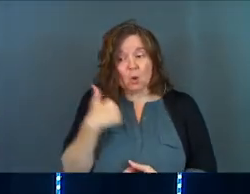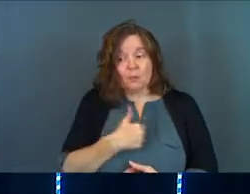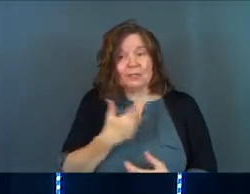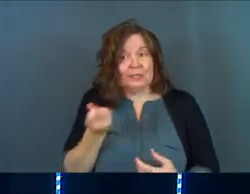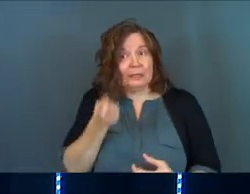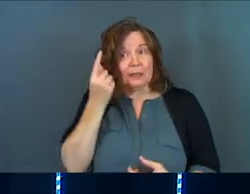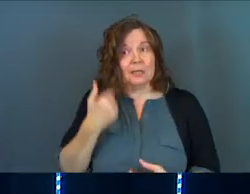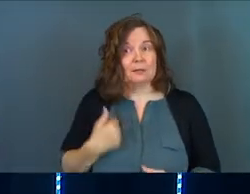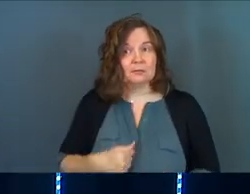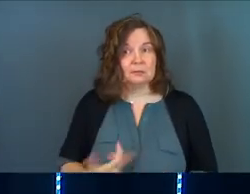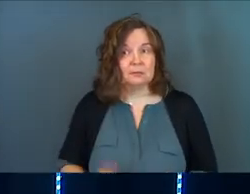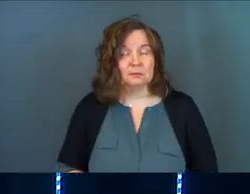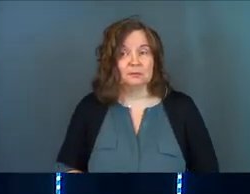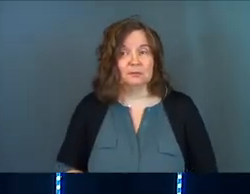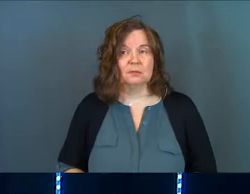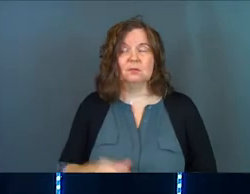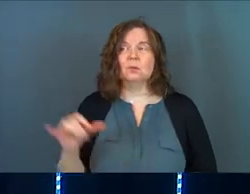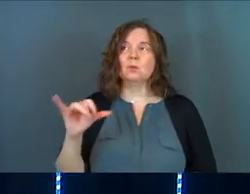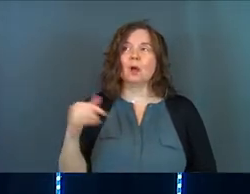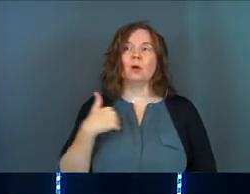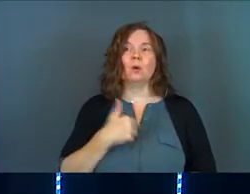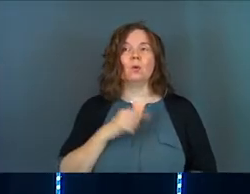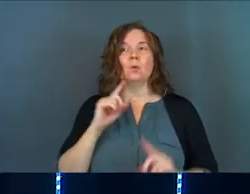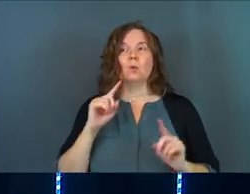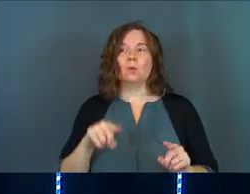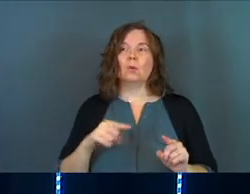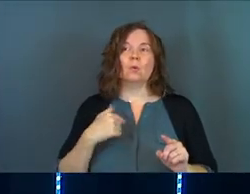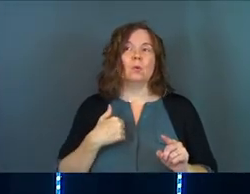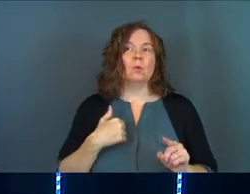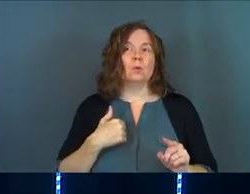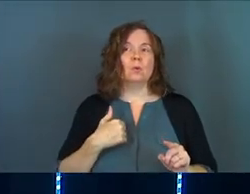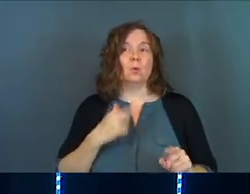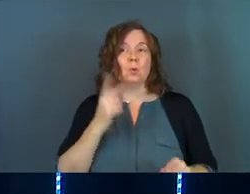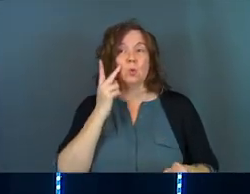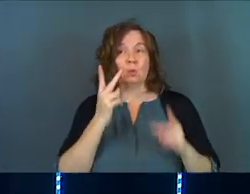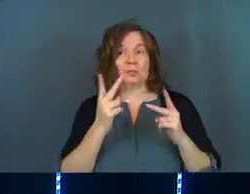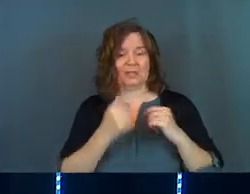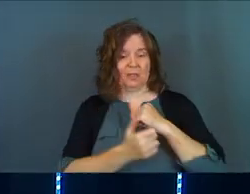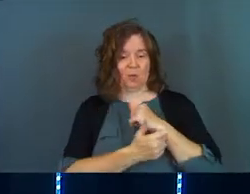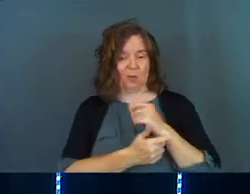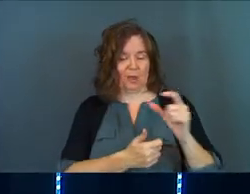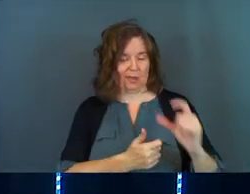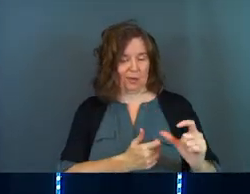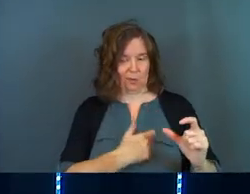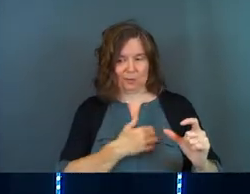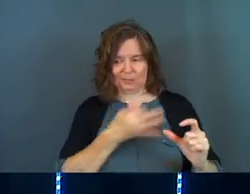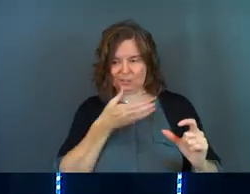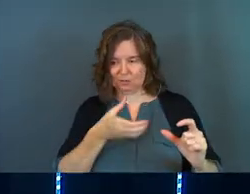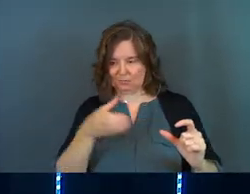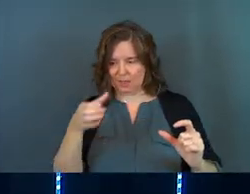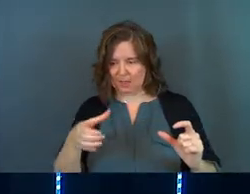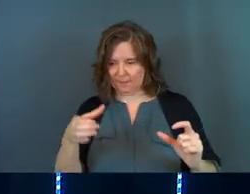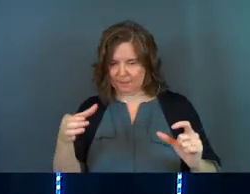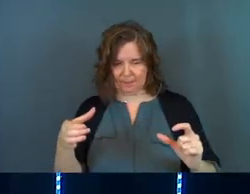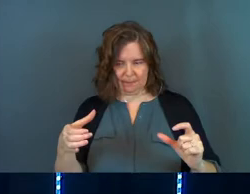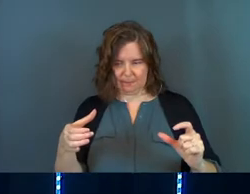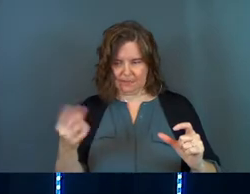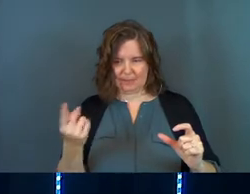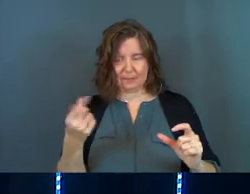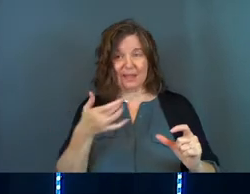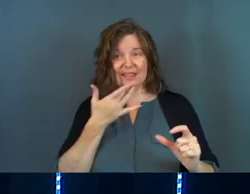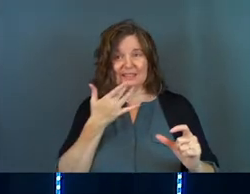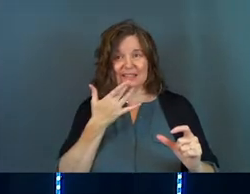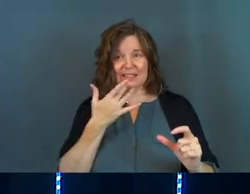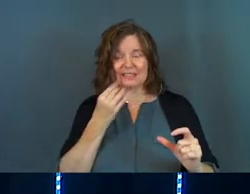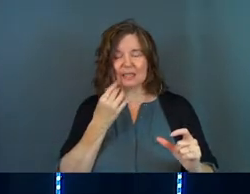us. He gets us. So it's like we go and we see that cracker and we see that communion juice, and there's just something about the